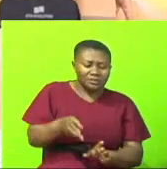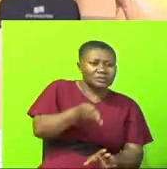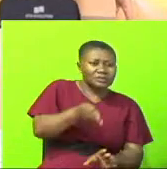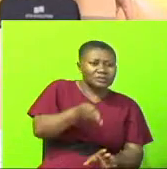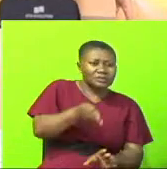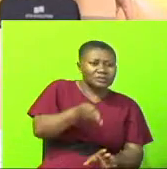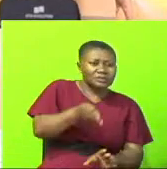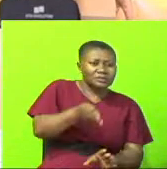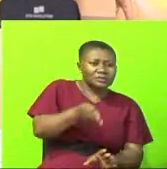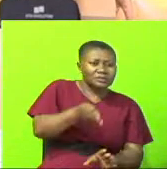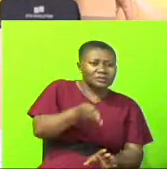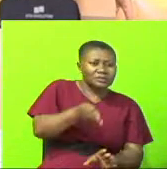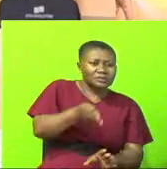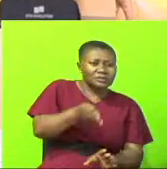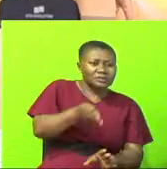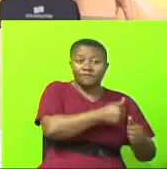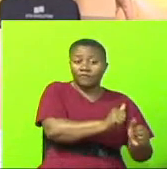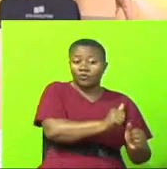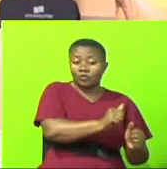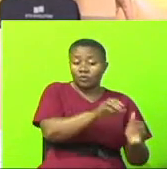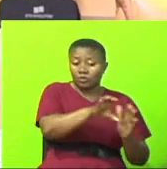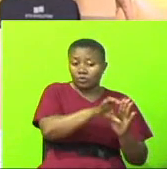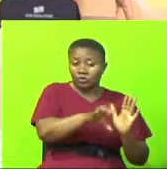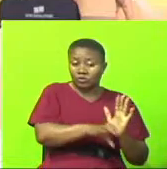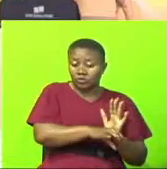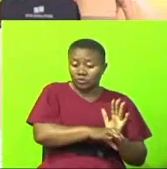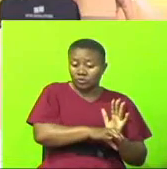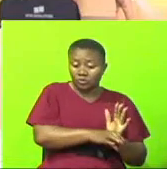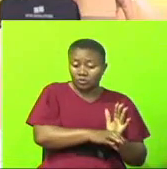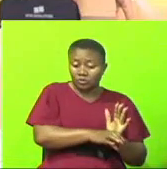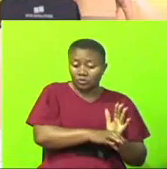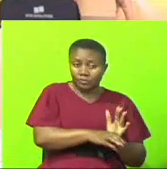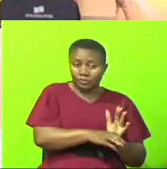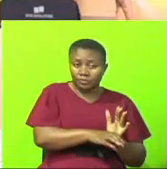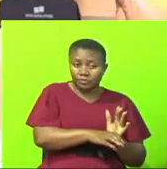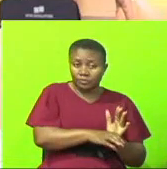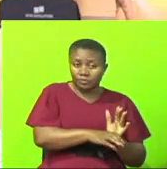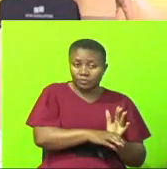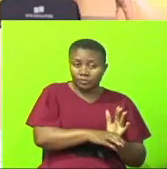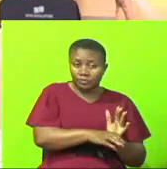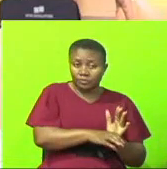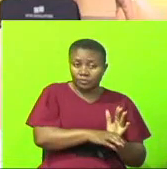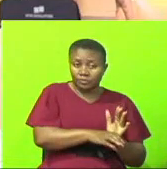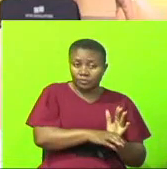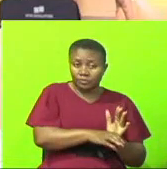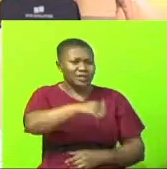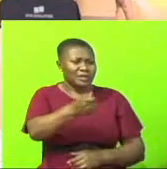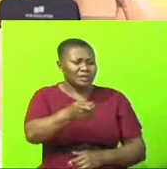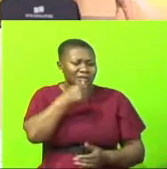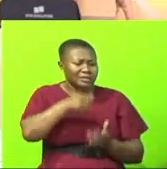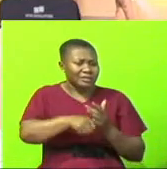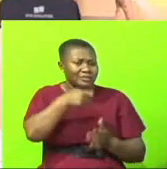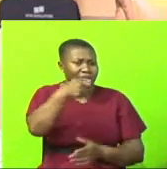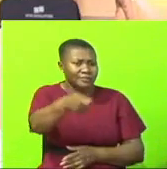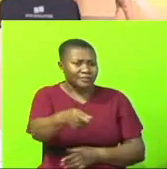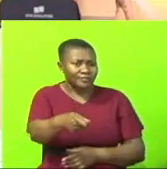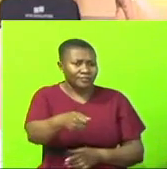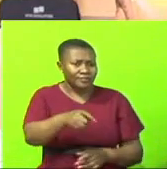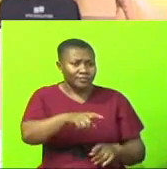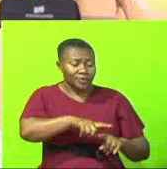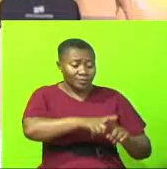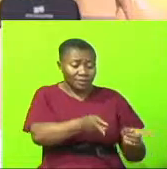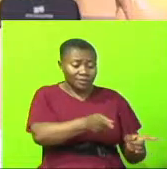enjoined by the Constitution immediately. So there's no need for a petition. The fact that the New Patriotic Party, in its